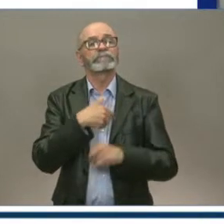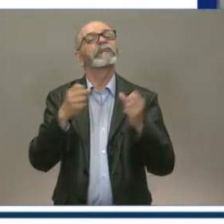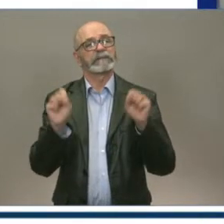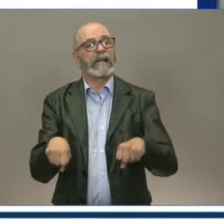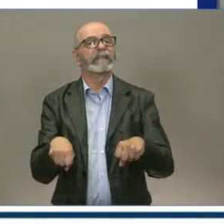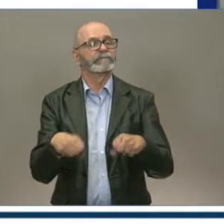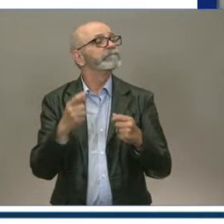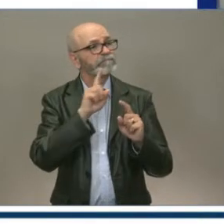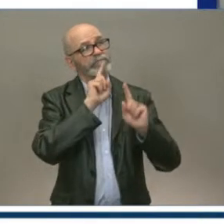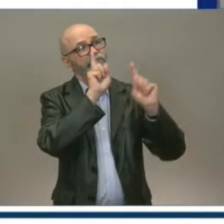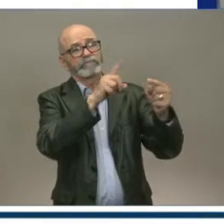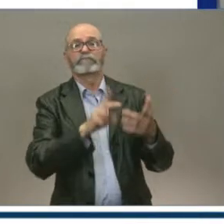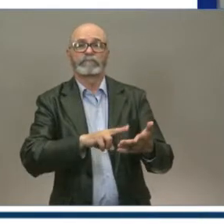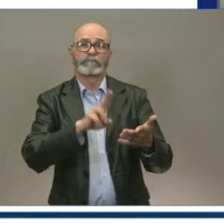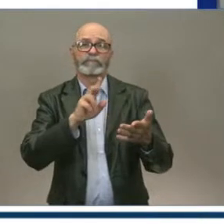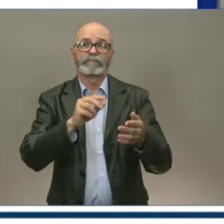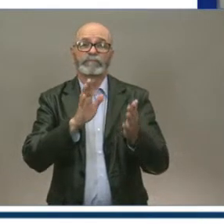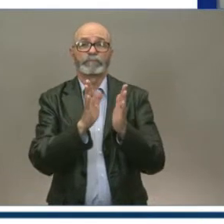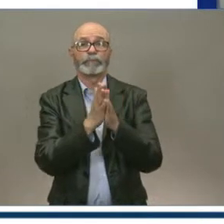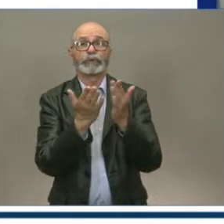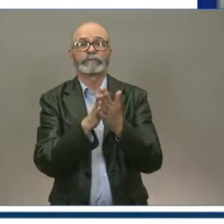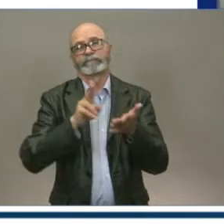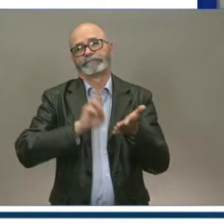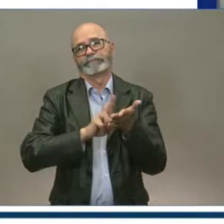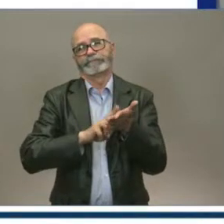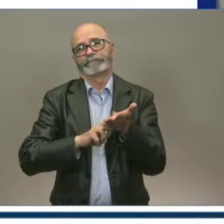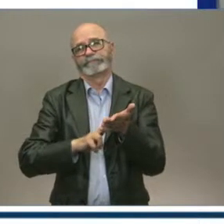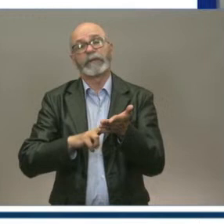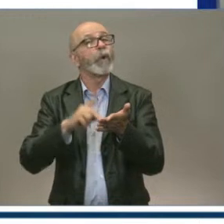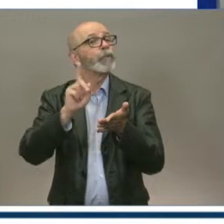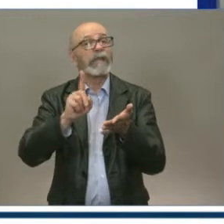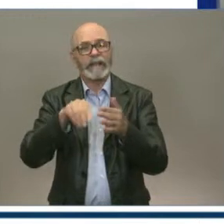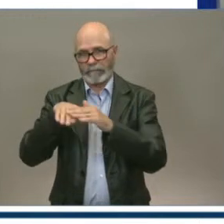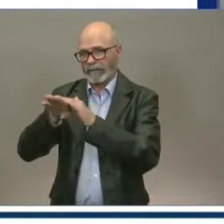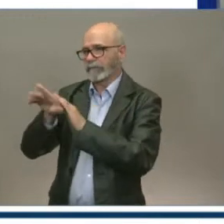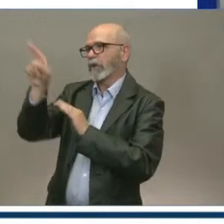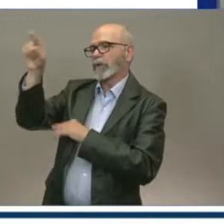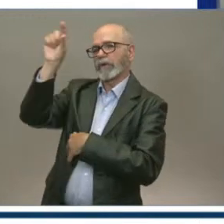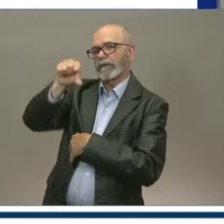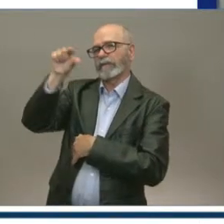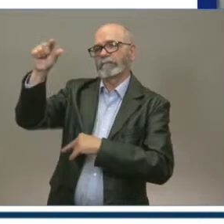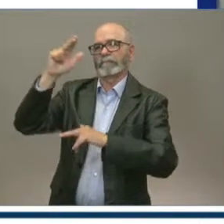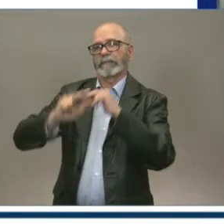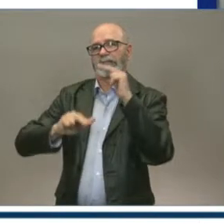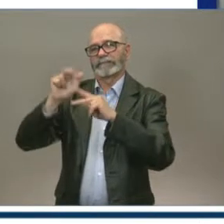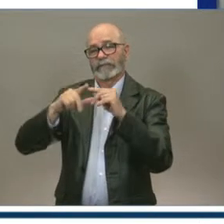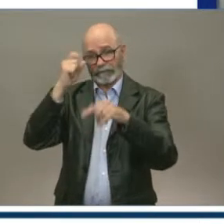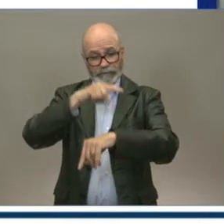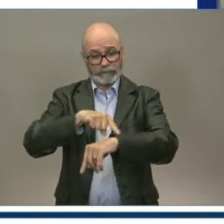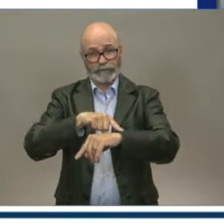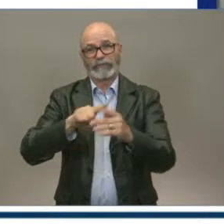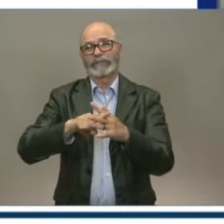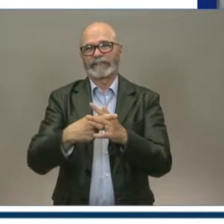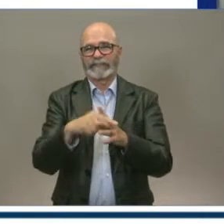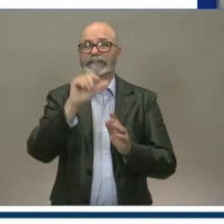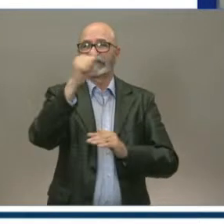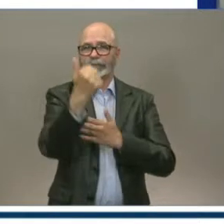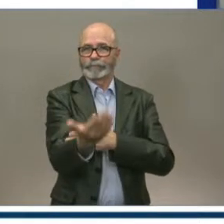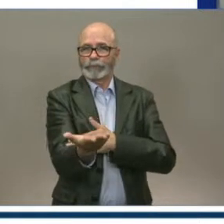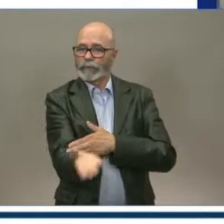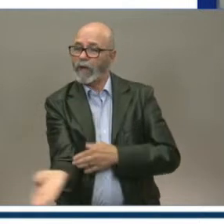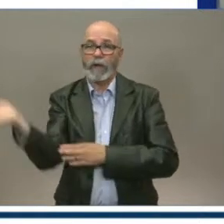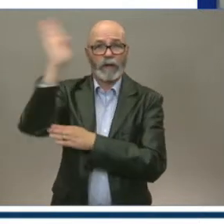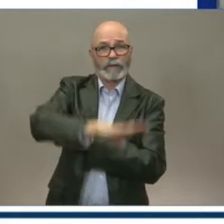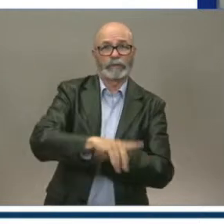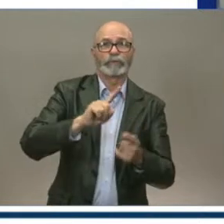condolences at Government House from 10 a.m. to 4 p.m. until the memorial service, which is in about 8 days.